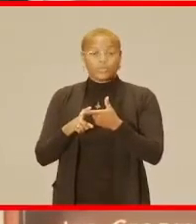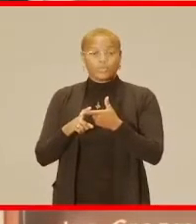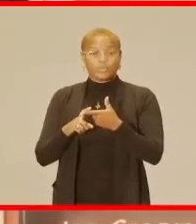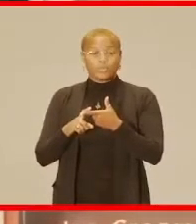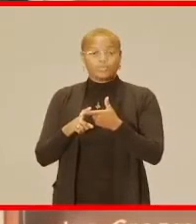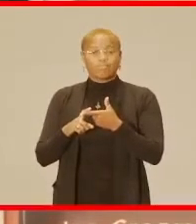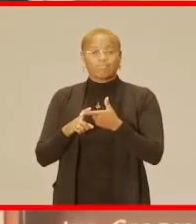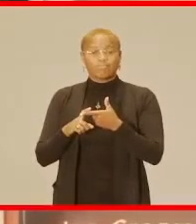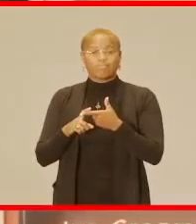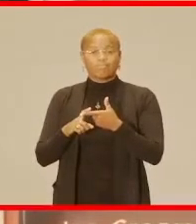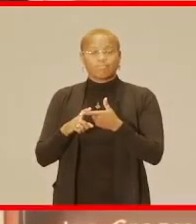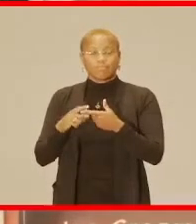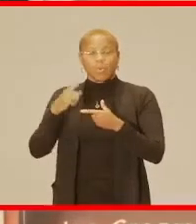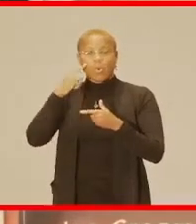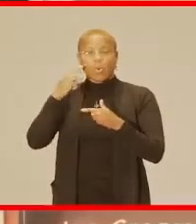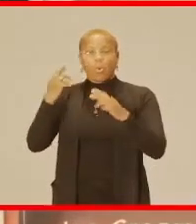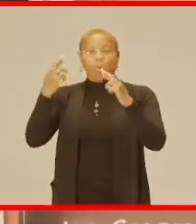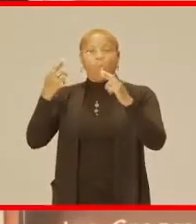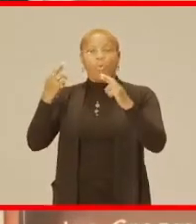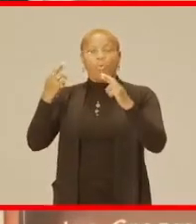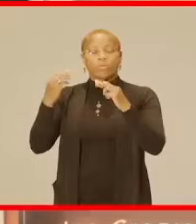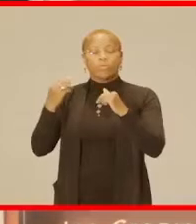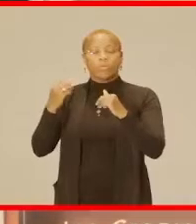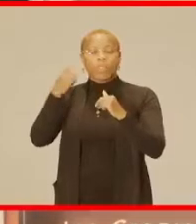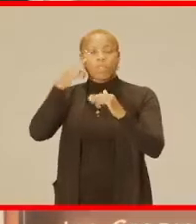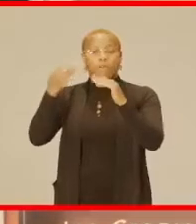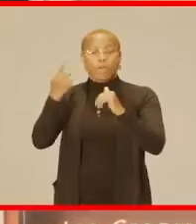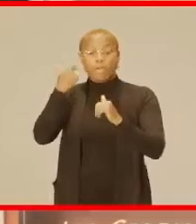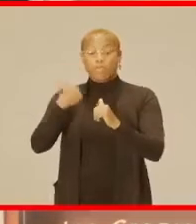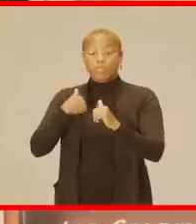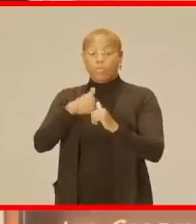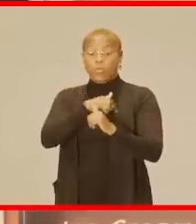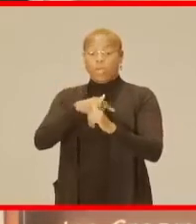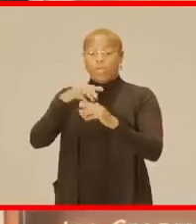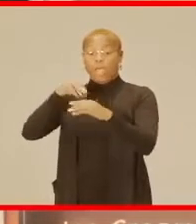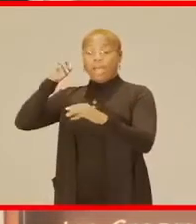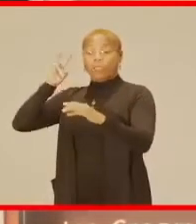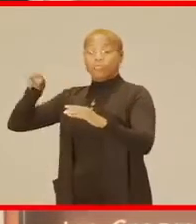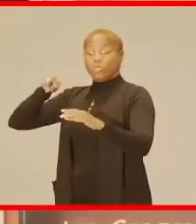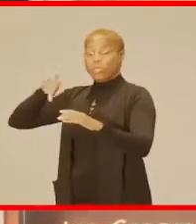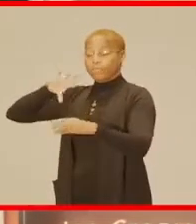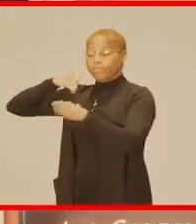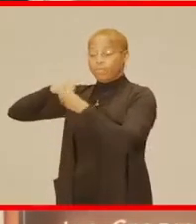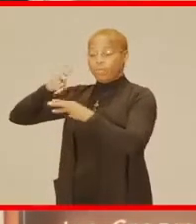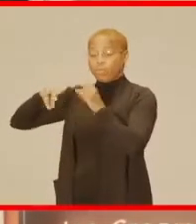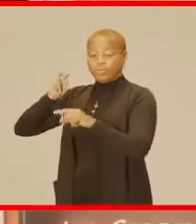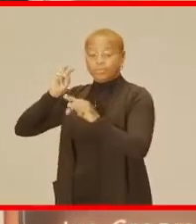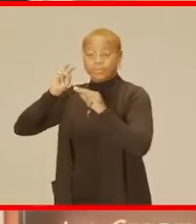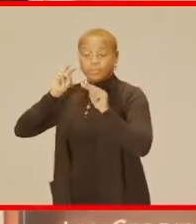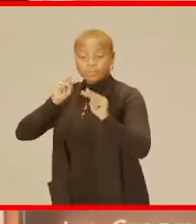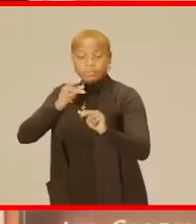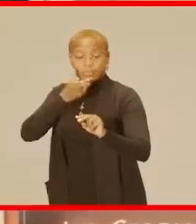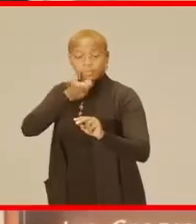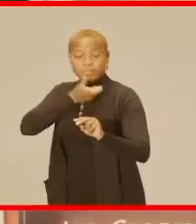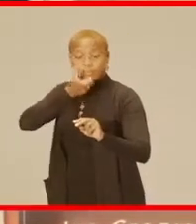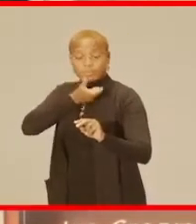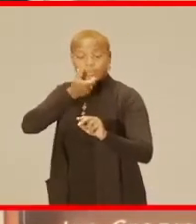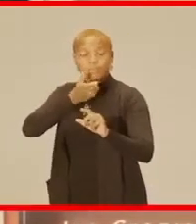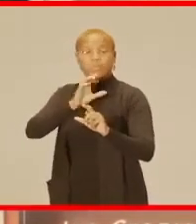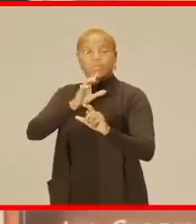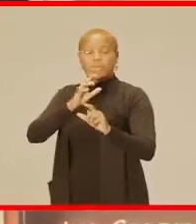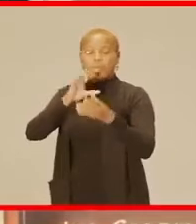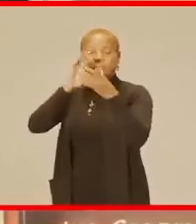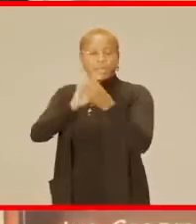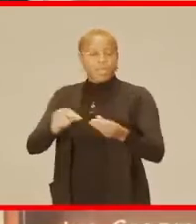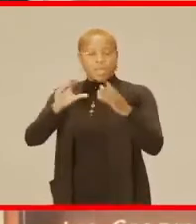we can hopefully be, by being outsiders in those worlds that tell stories